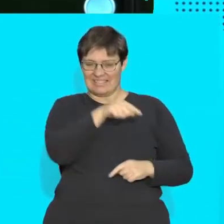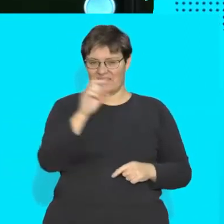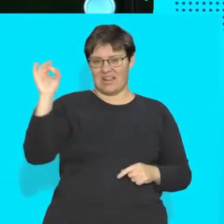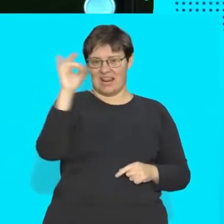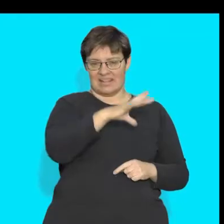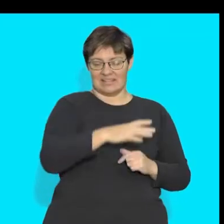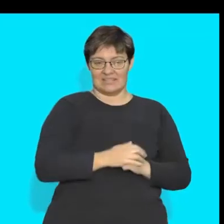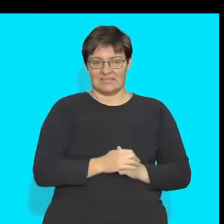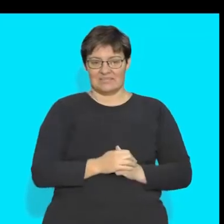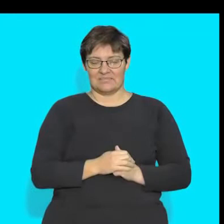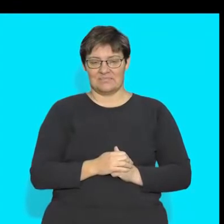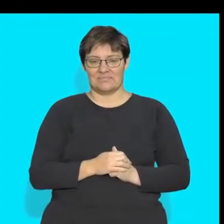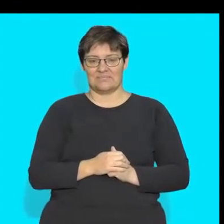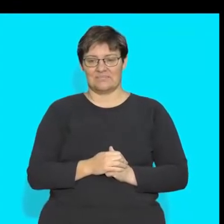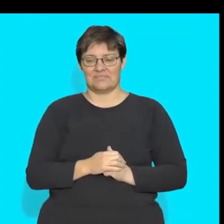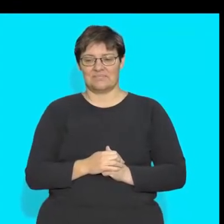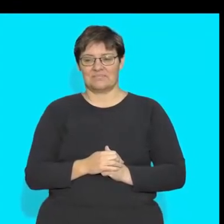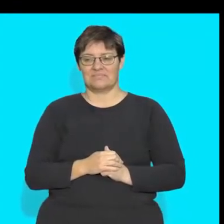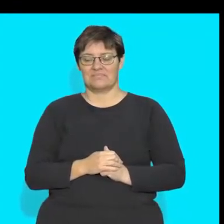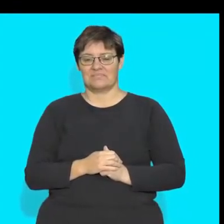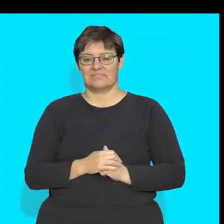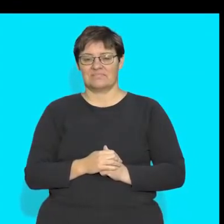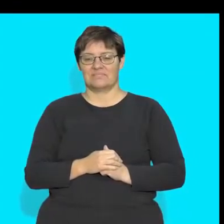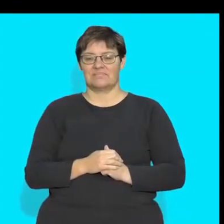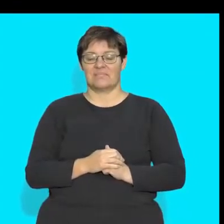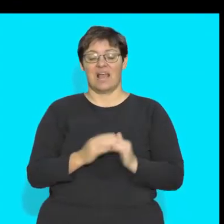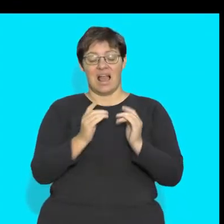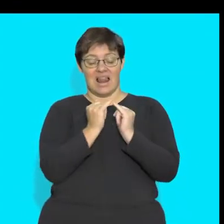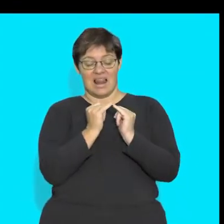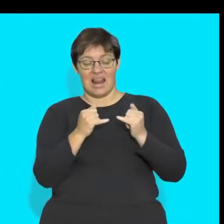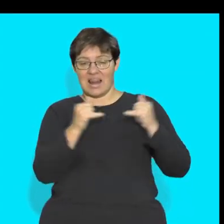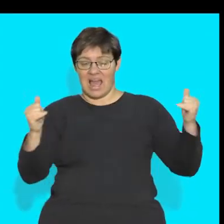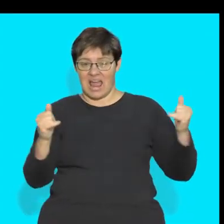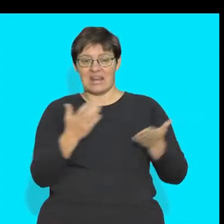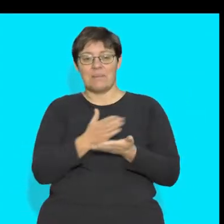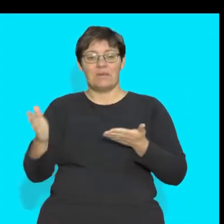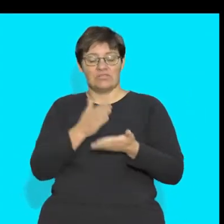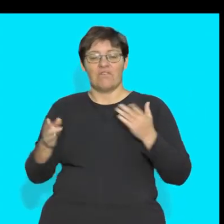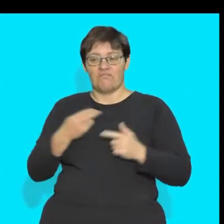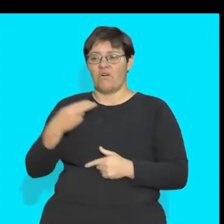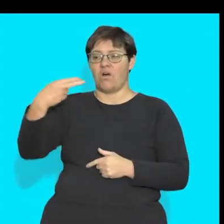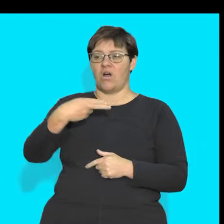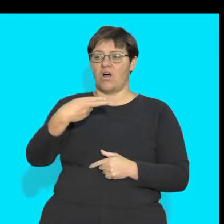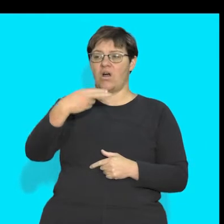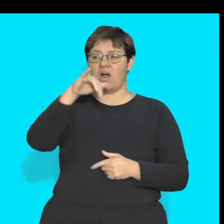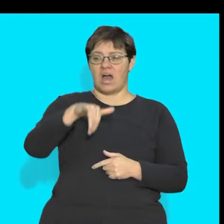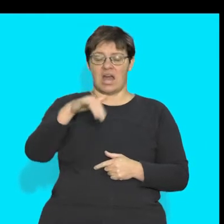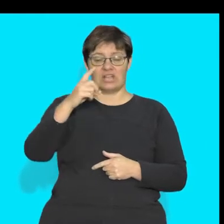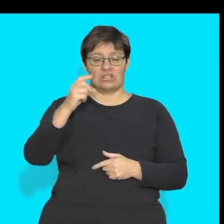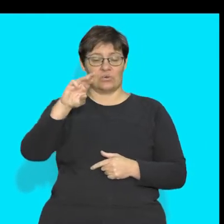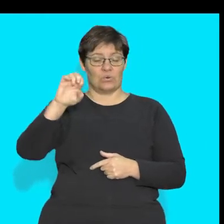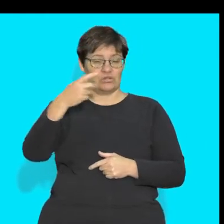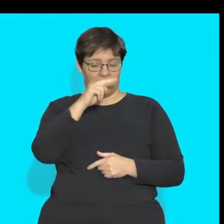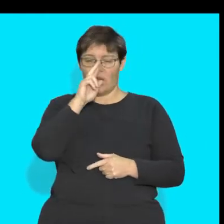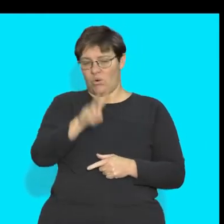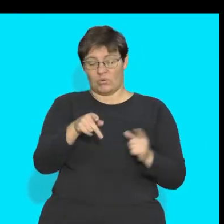light. A line emission spectrum for hydrogen looks like this, okay? And it always looks like